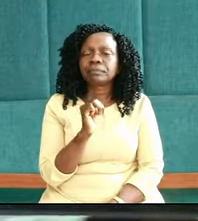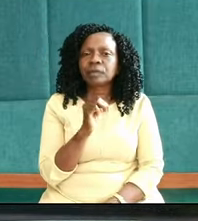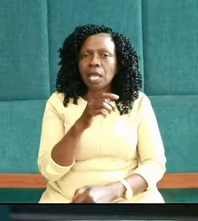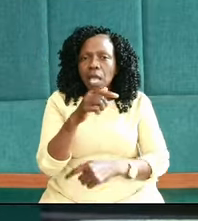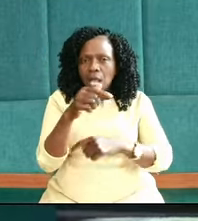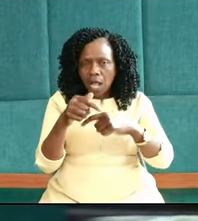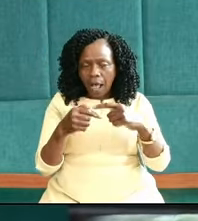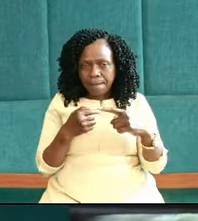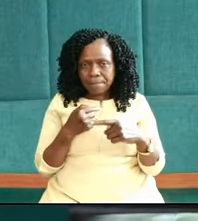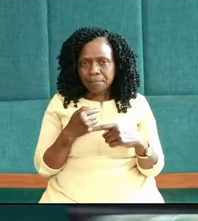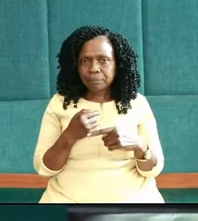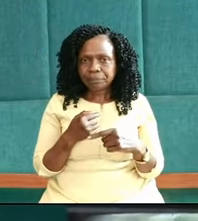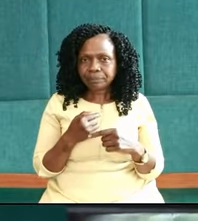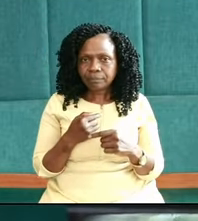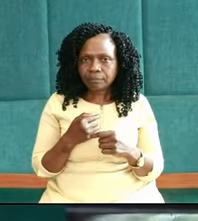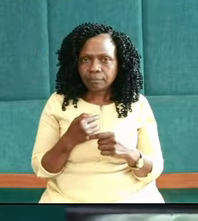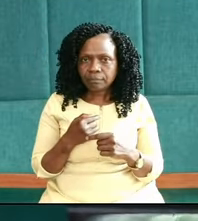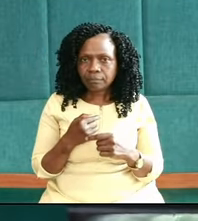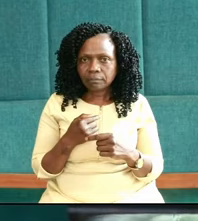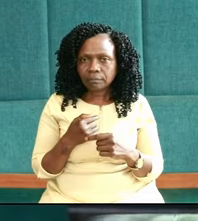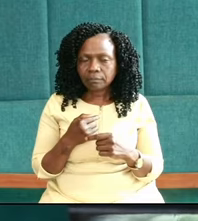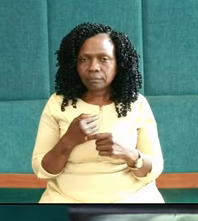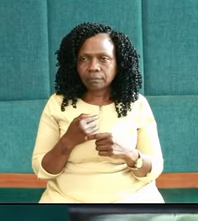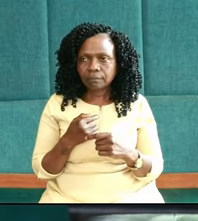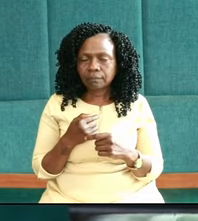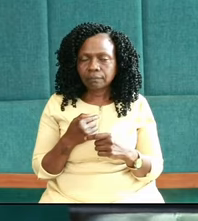come and see.